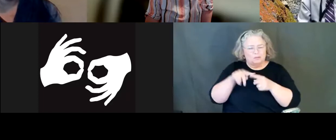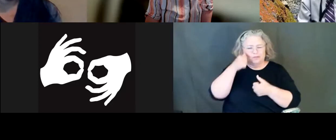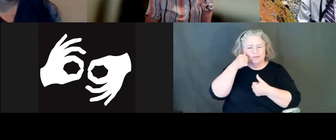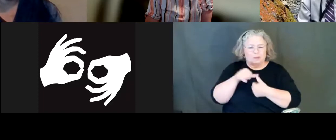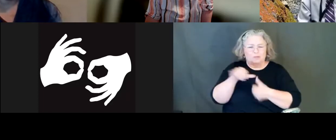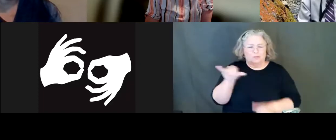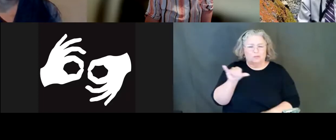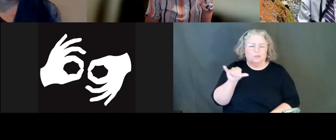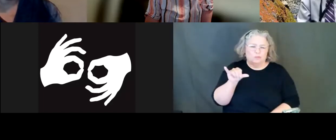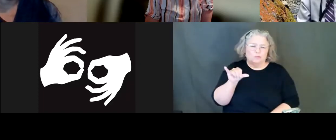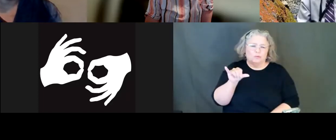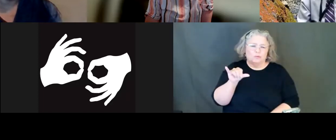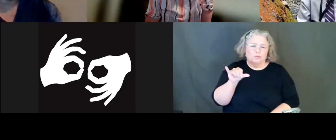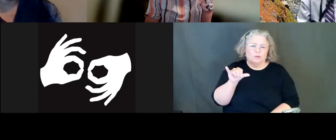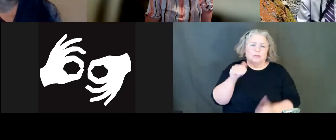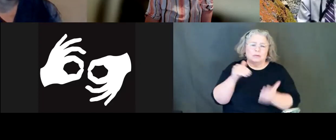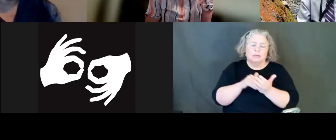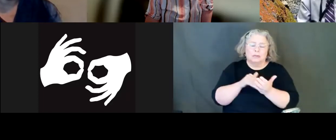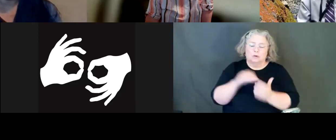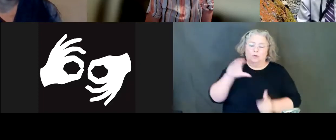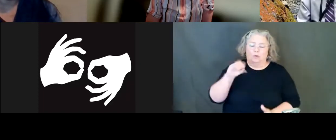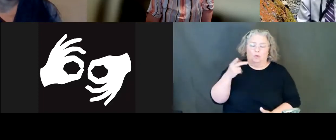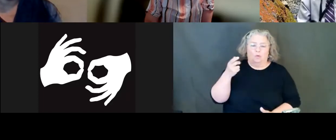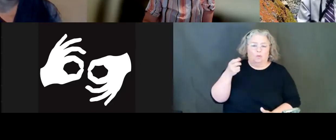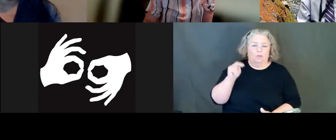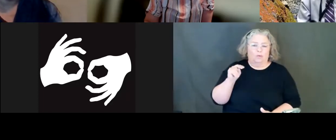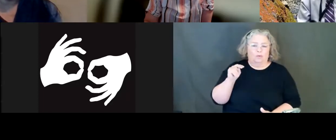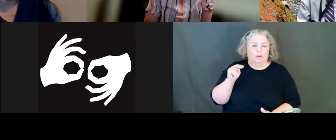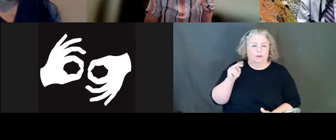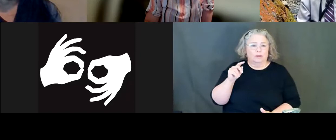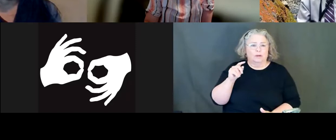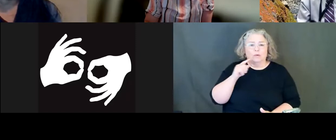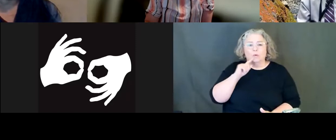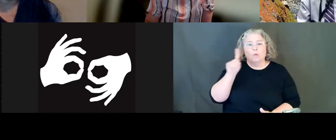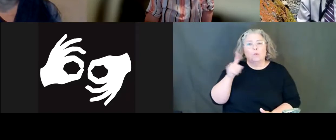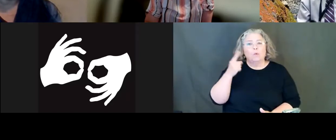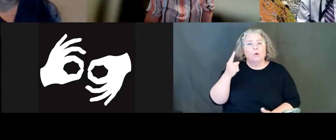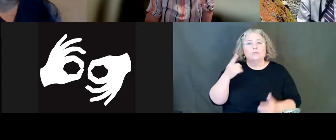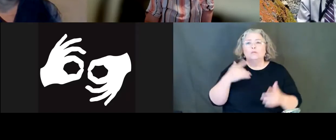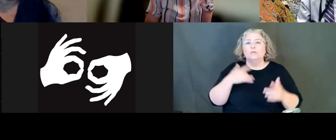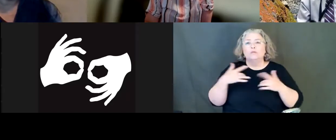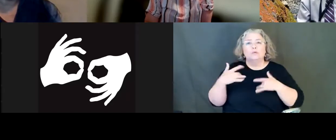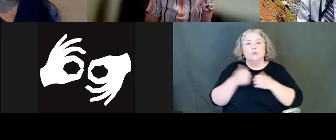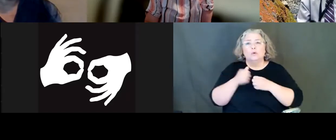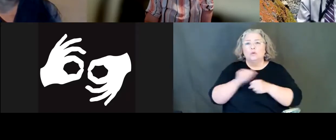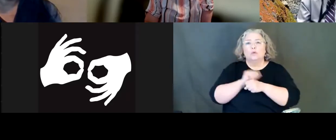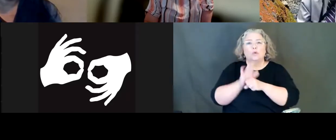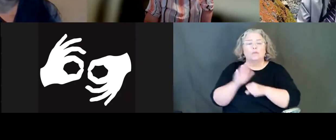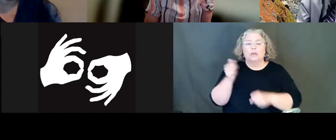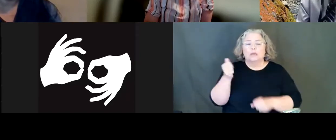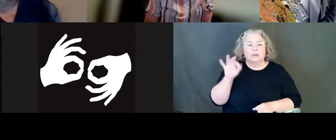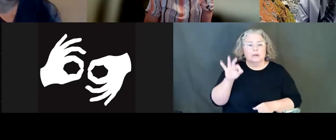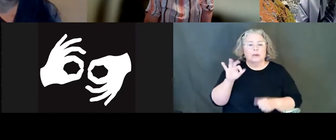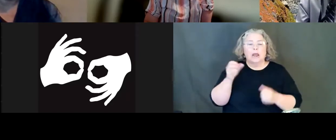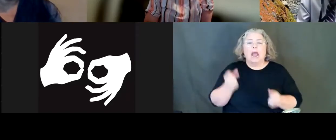remember. And as Dr. Cohen pointed out, I think one of the concerns with COVID-19 is just how